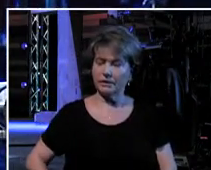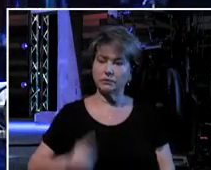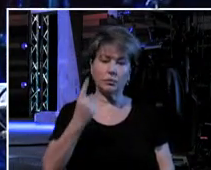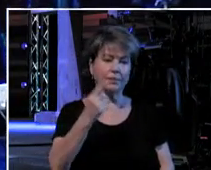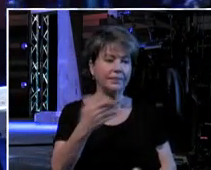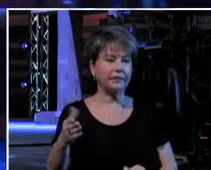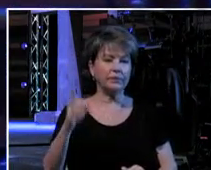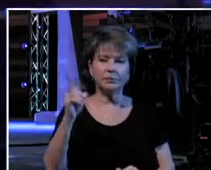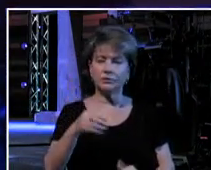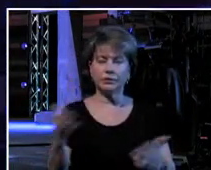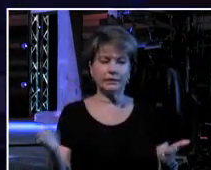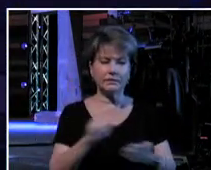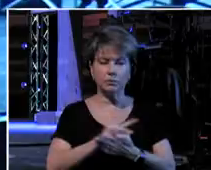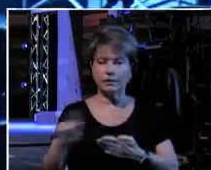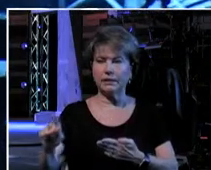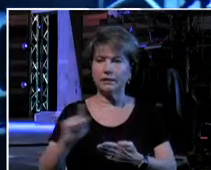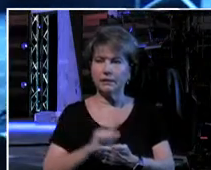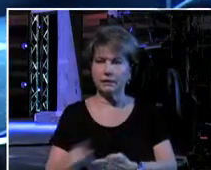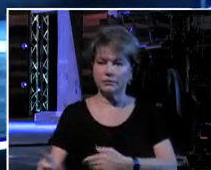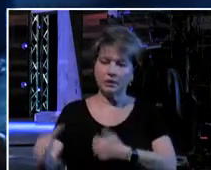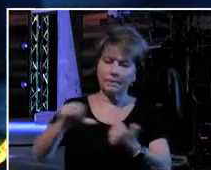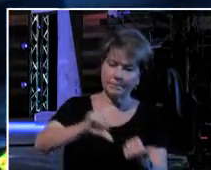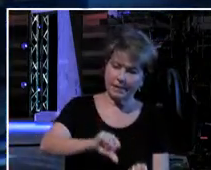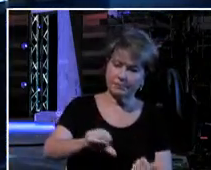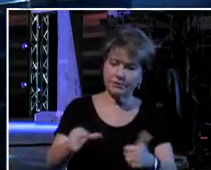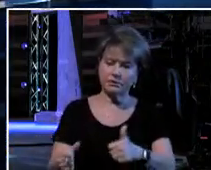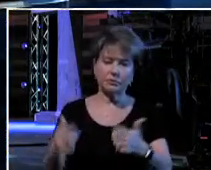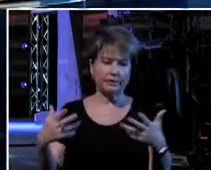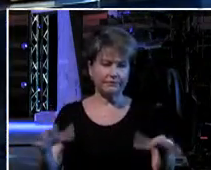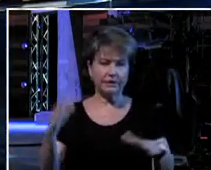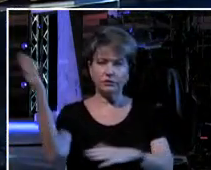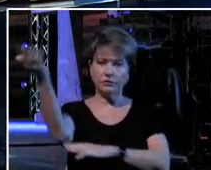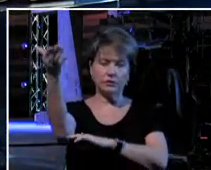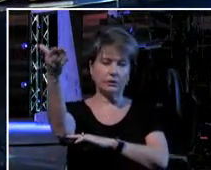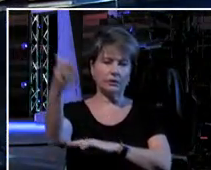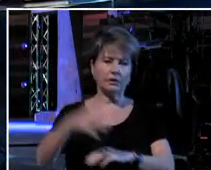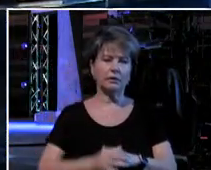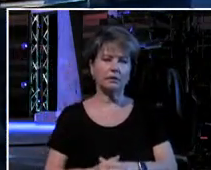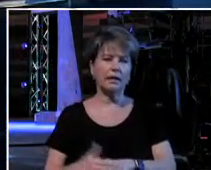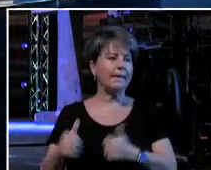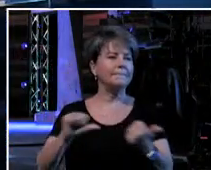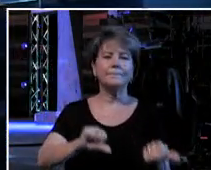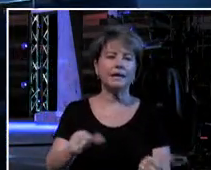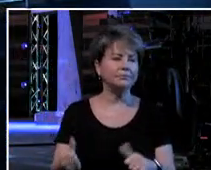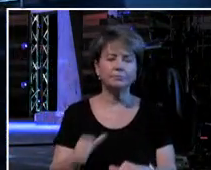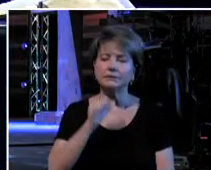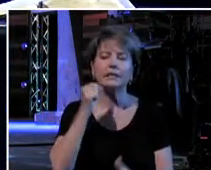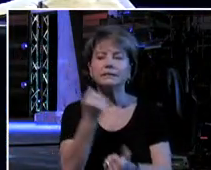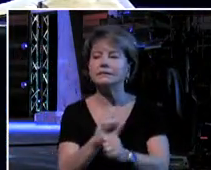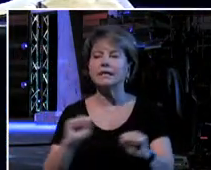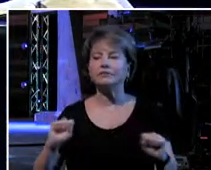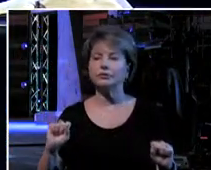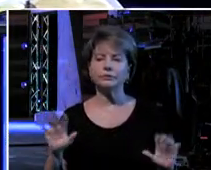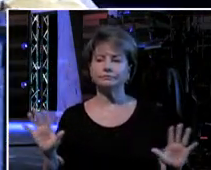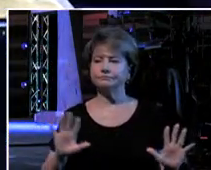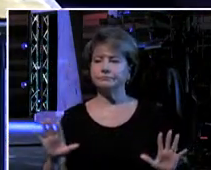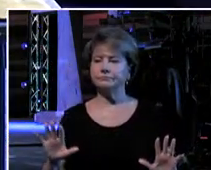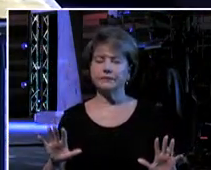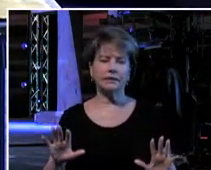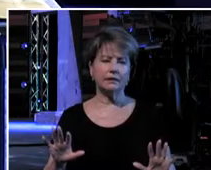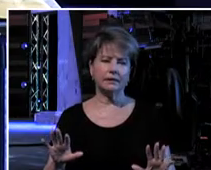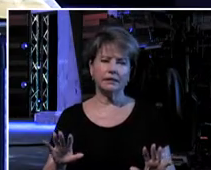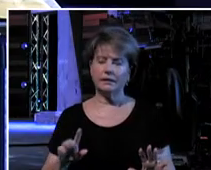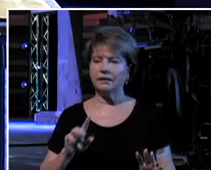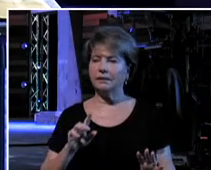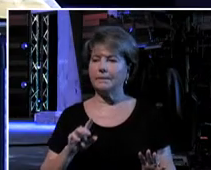over the course of this weekend, we've been doing baptisms after. Now, baptisms don't save you. We don't believe there's anything mystical in the water or anything, but